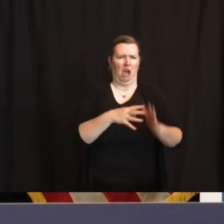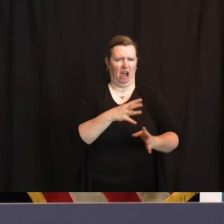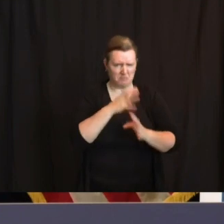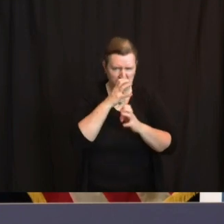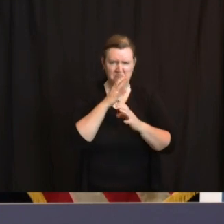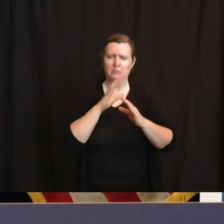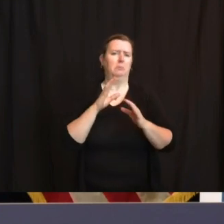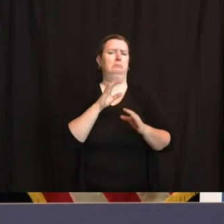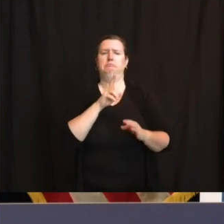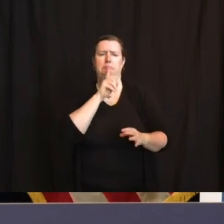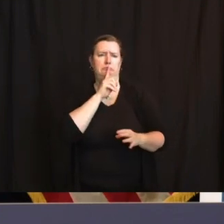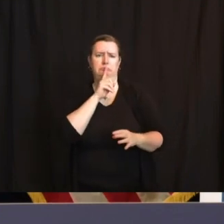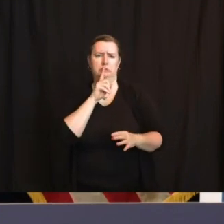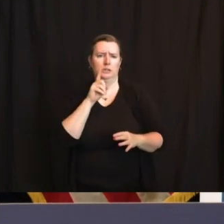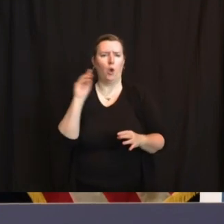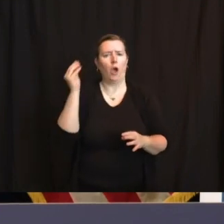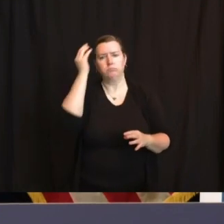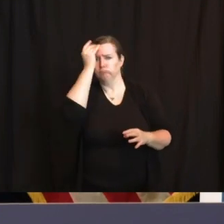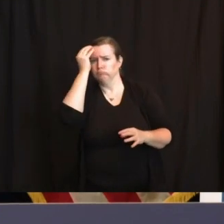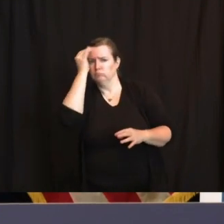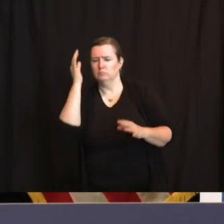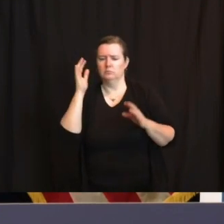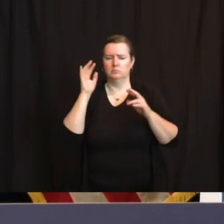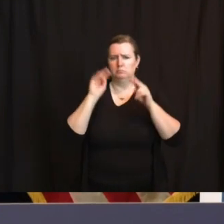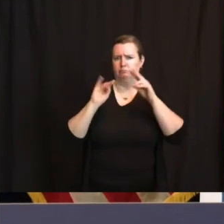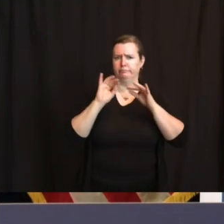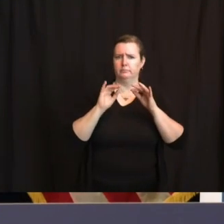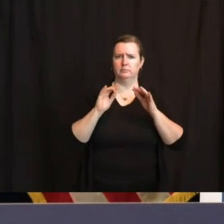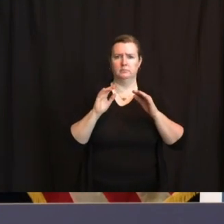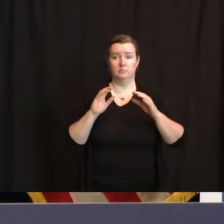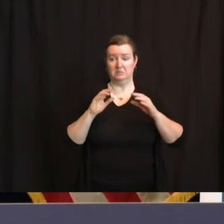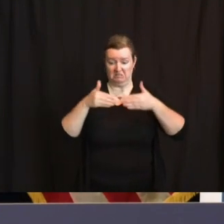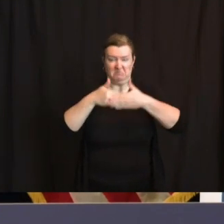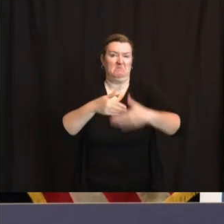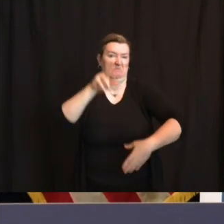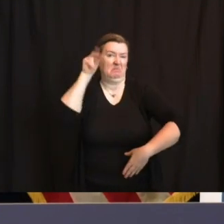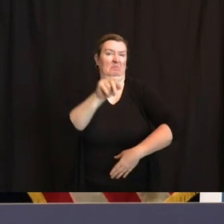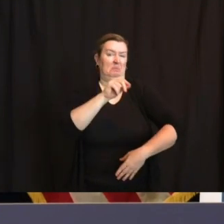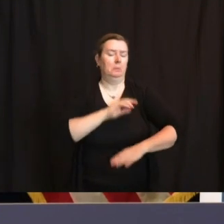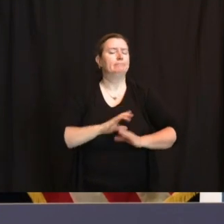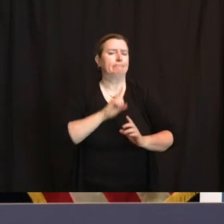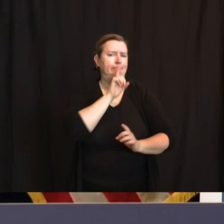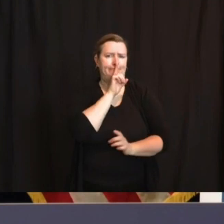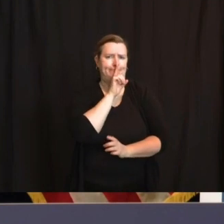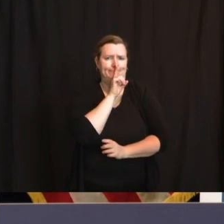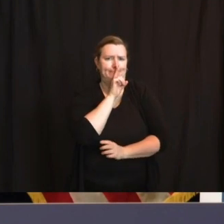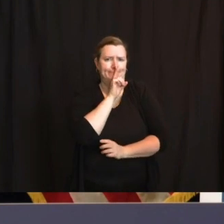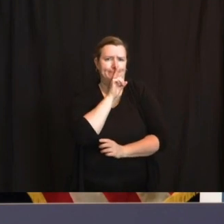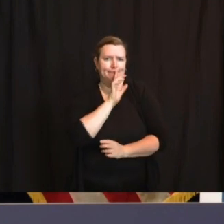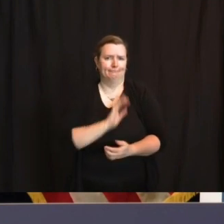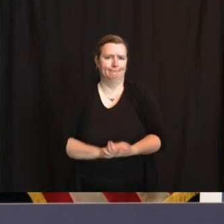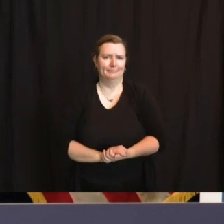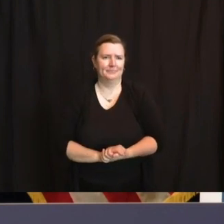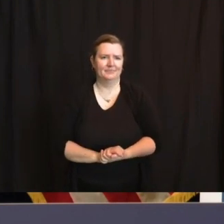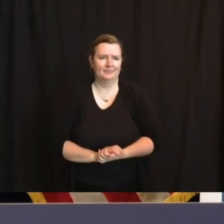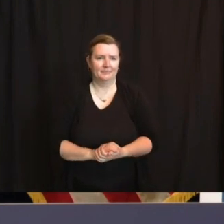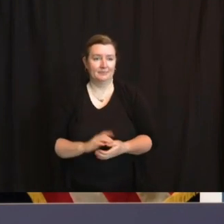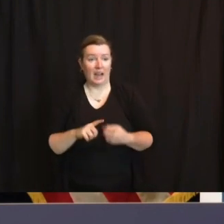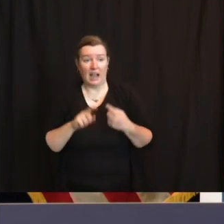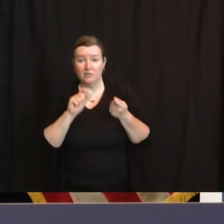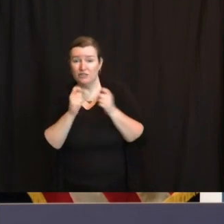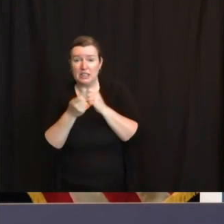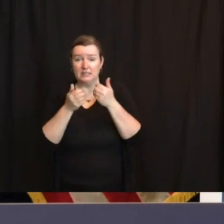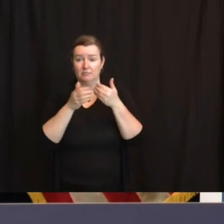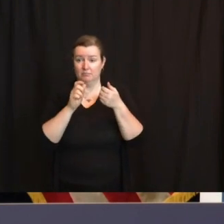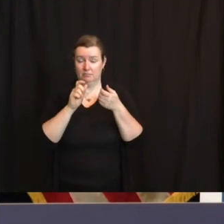of all of us has changed. And I think it's changed in a way, I'm not sure I know all the ways, permanently. And